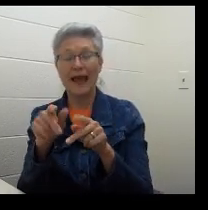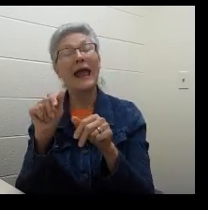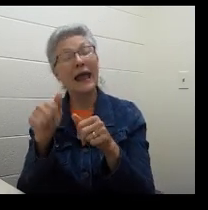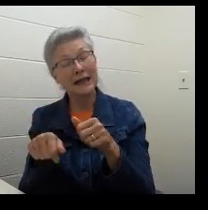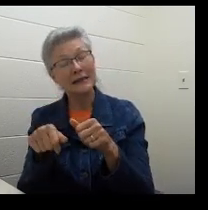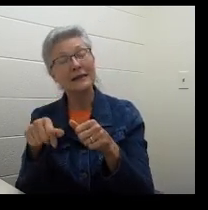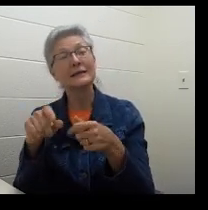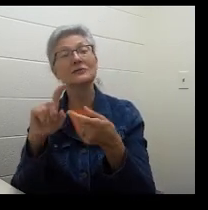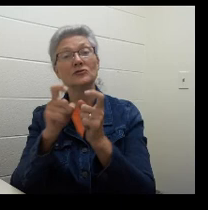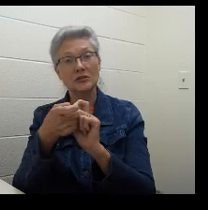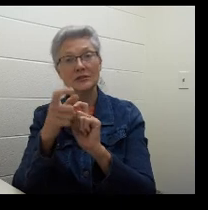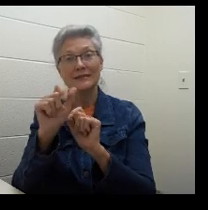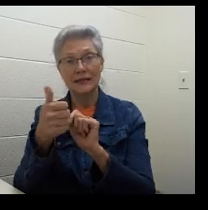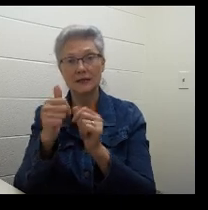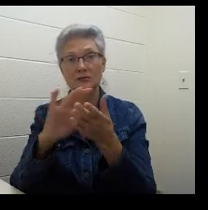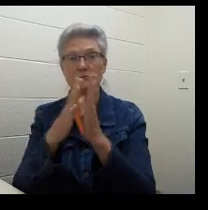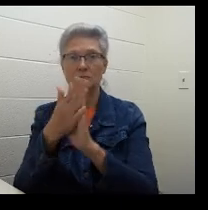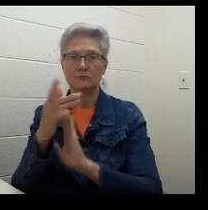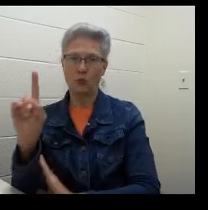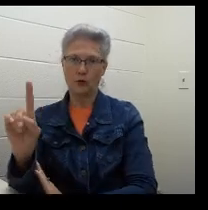into ones.